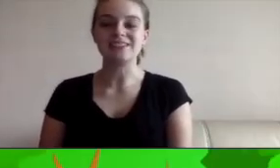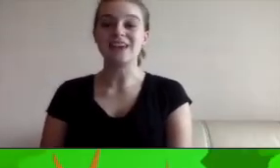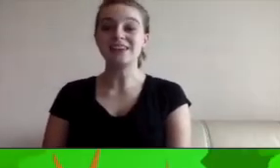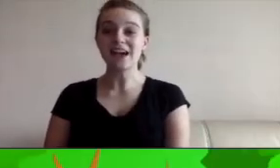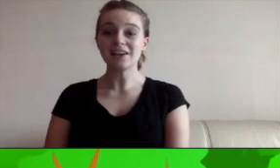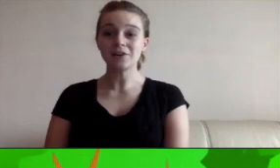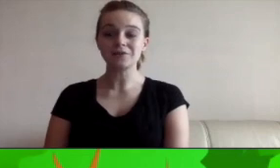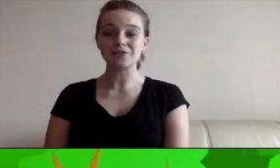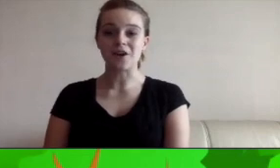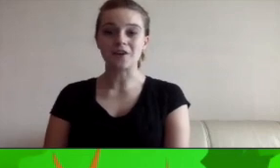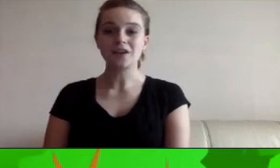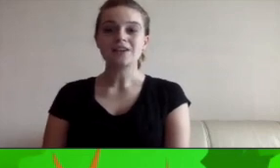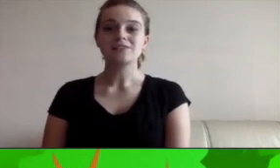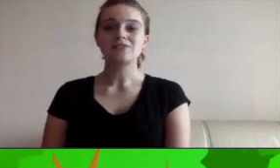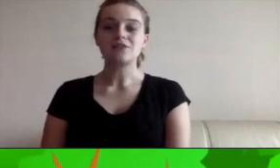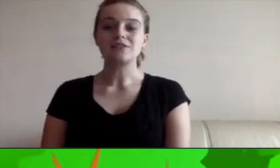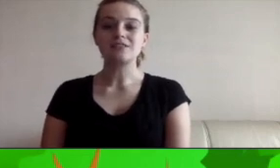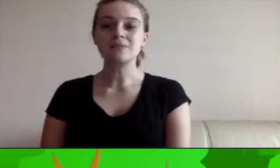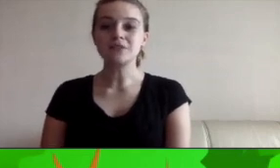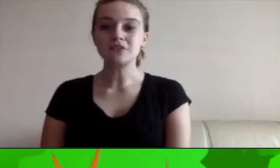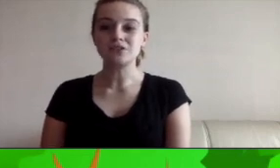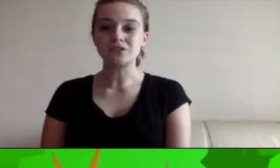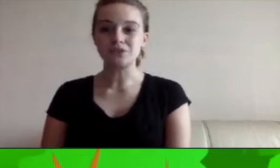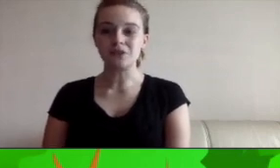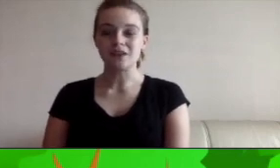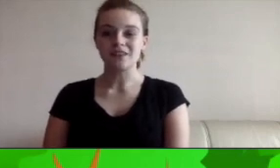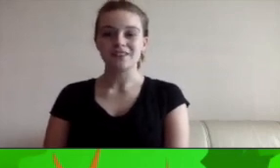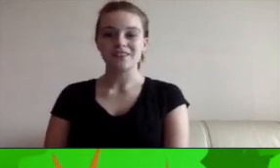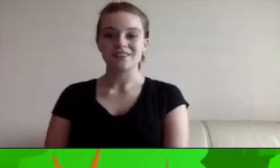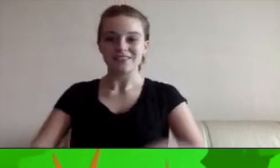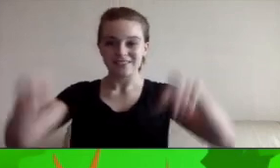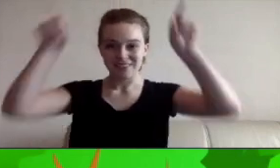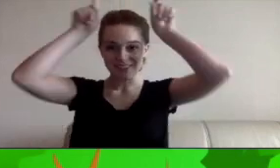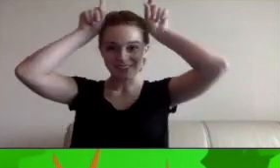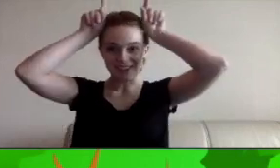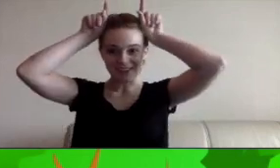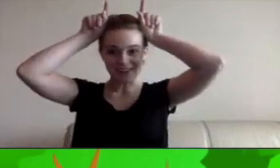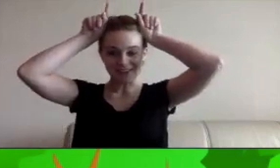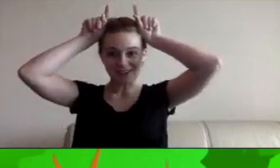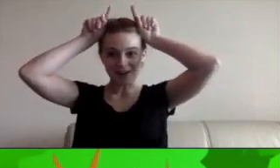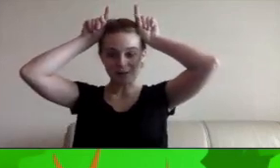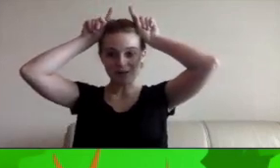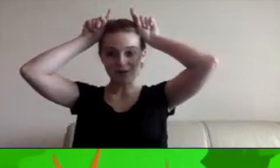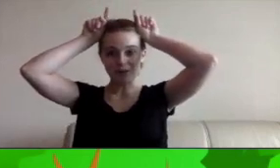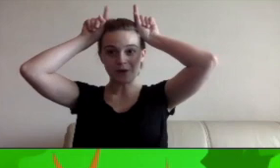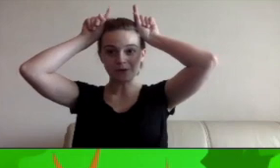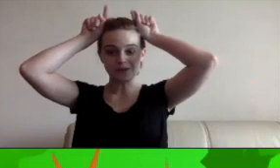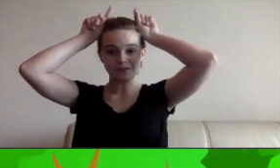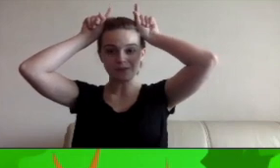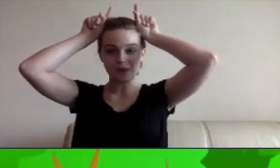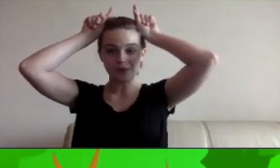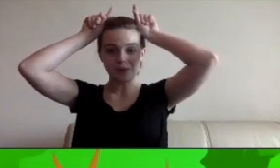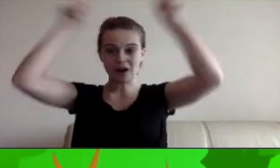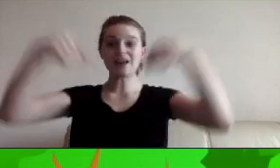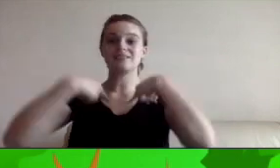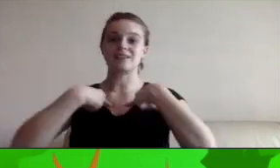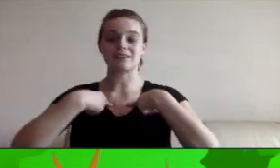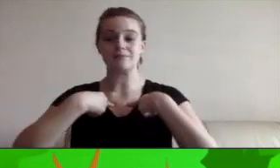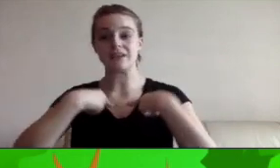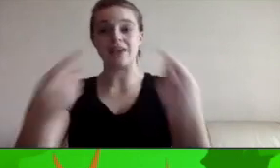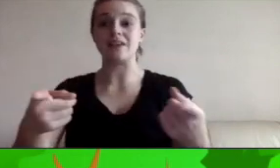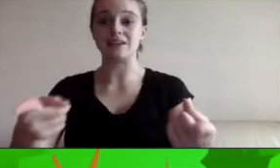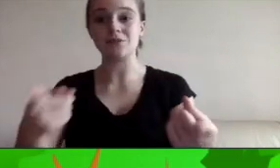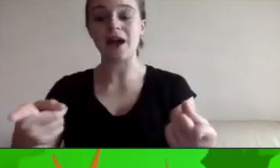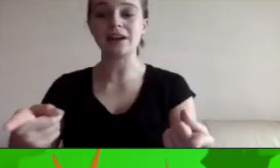is an echo song so similar to our song about the goat where I